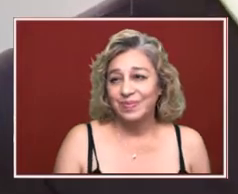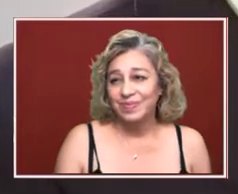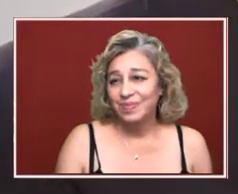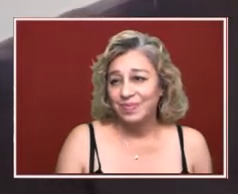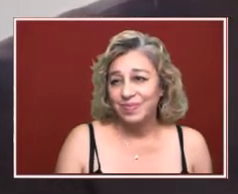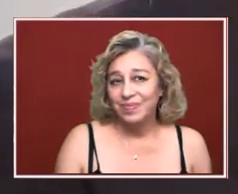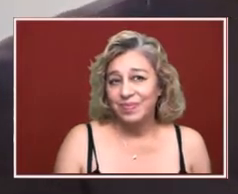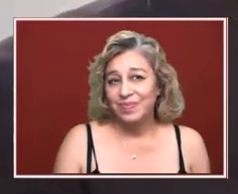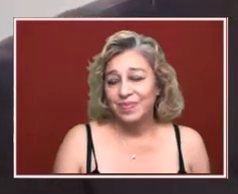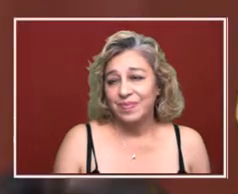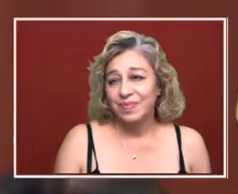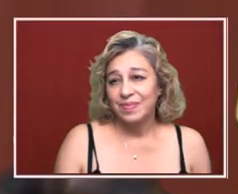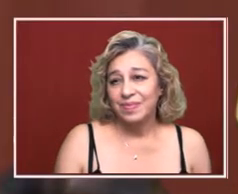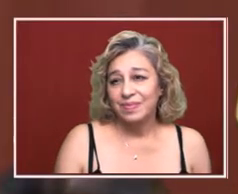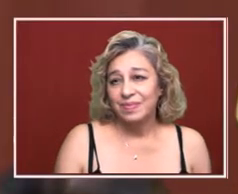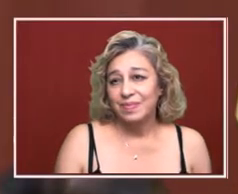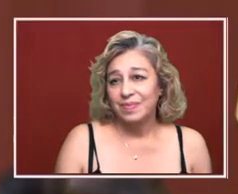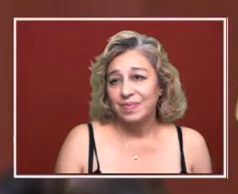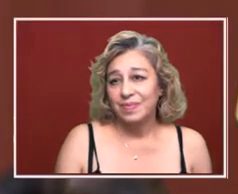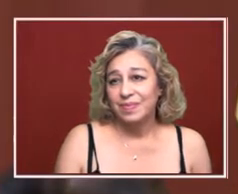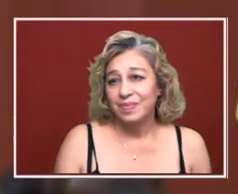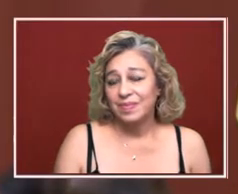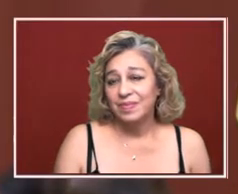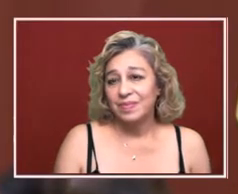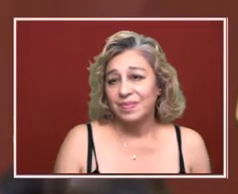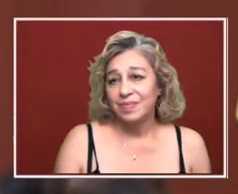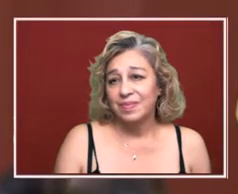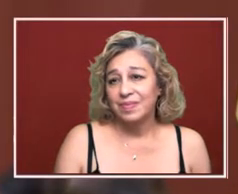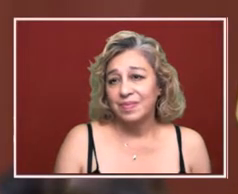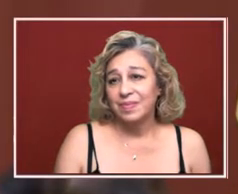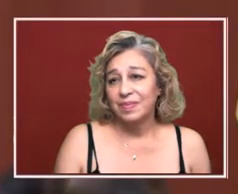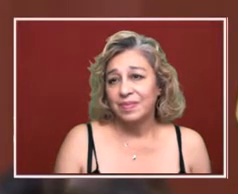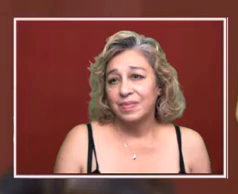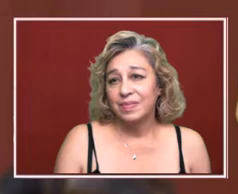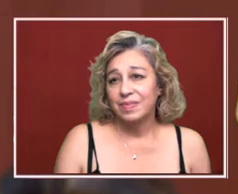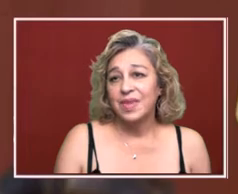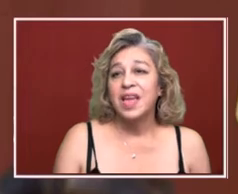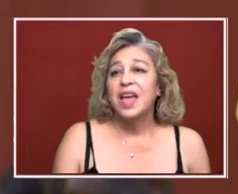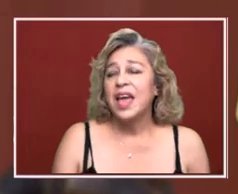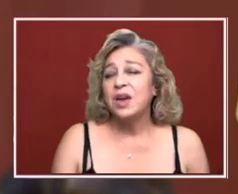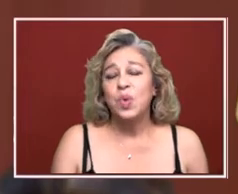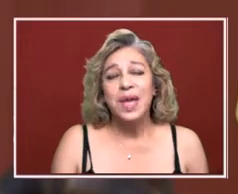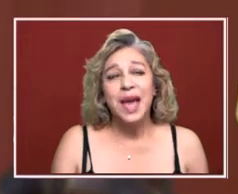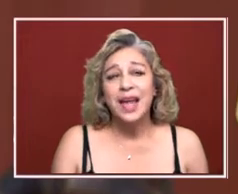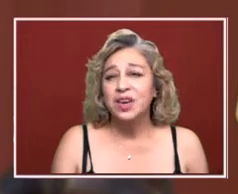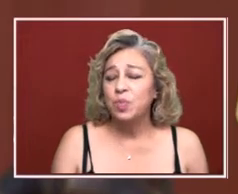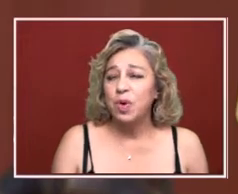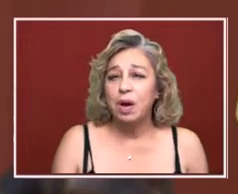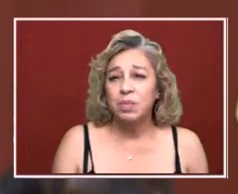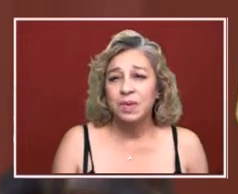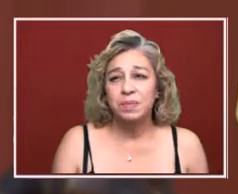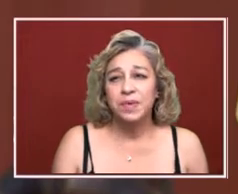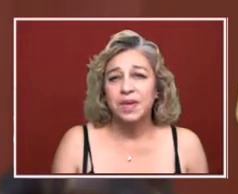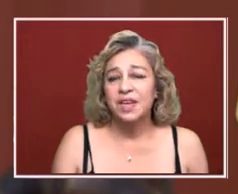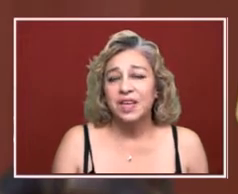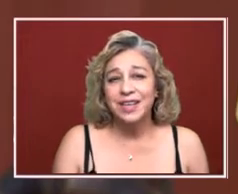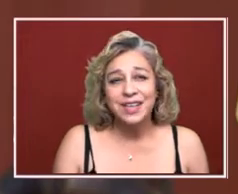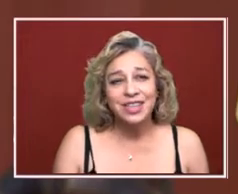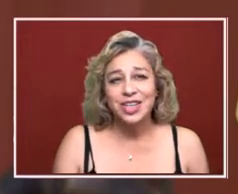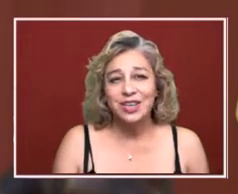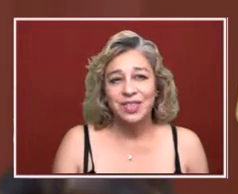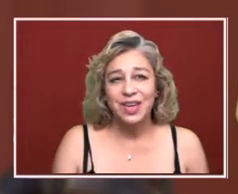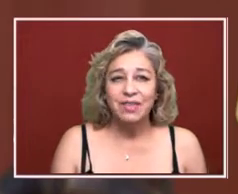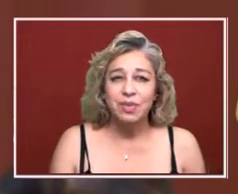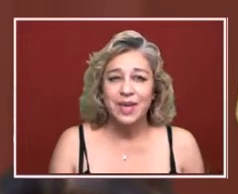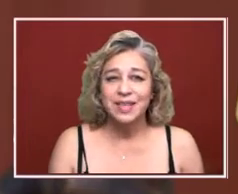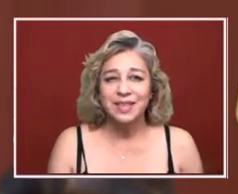Y no tuvimos problemas para conducir el gobierno. And we had no problem